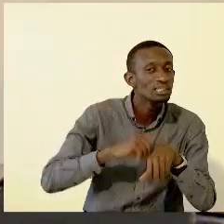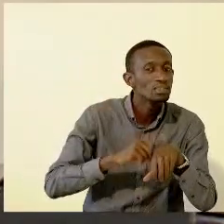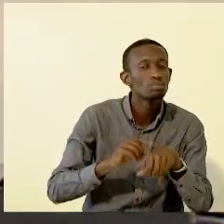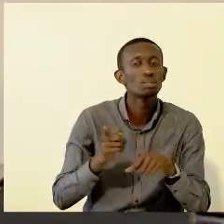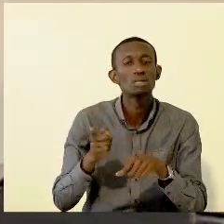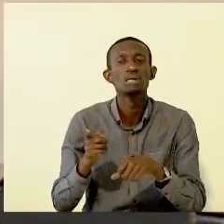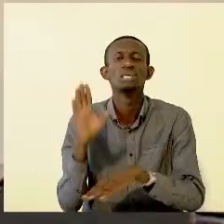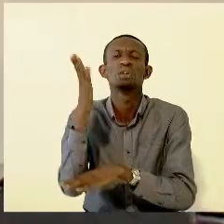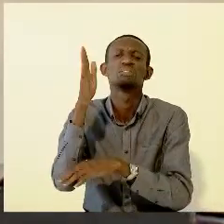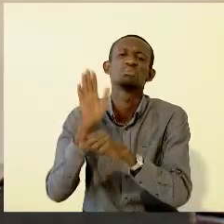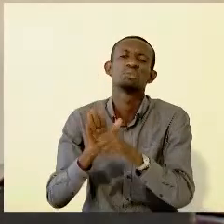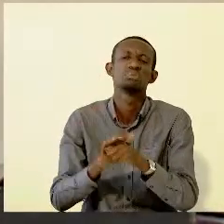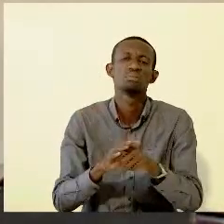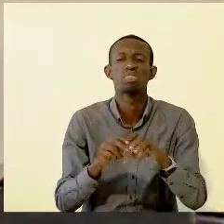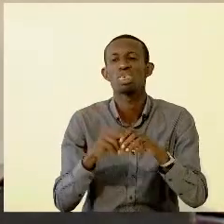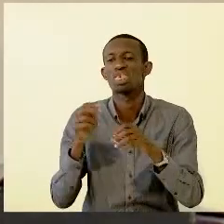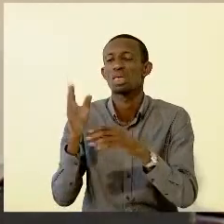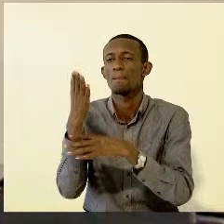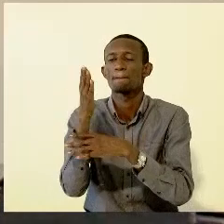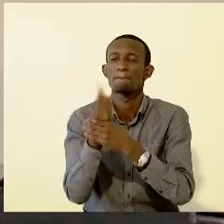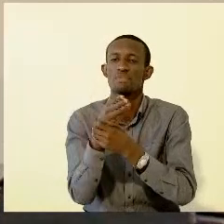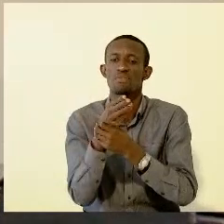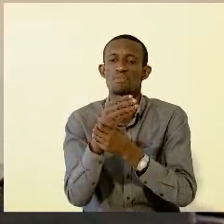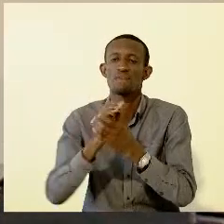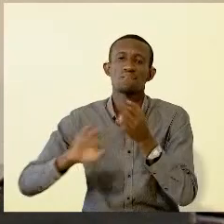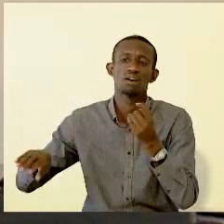trees shedding their leaves. Do you know the reason why?